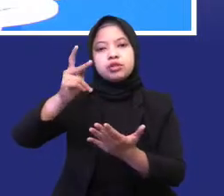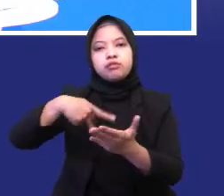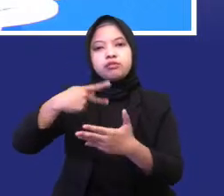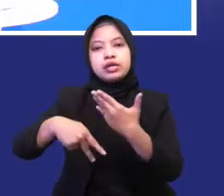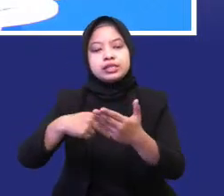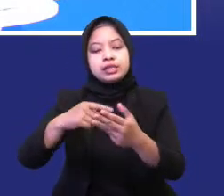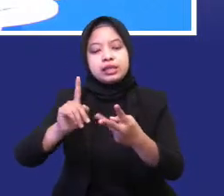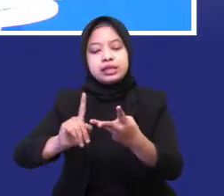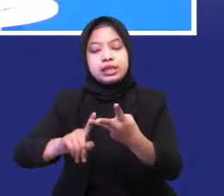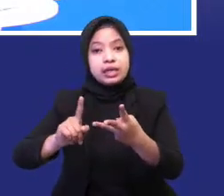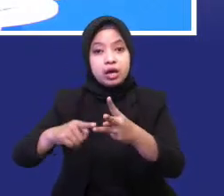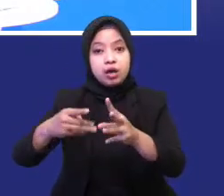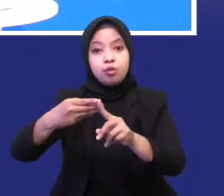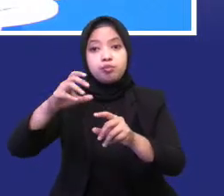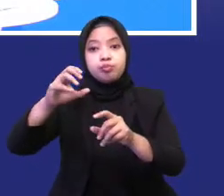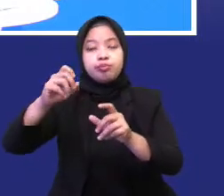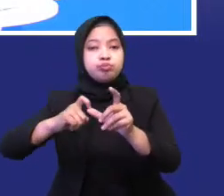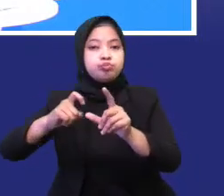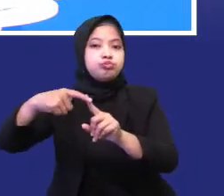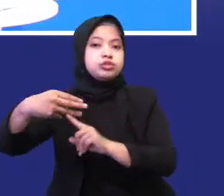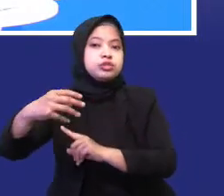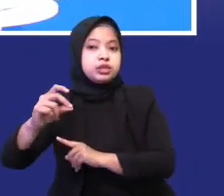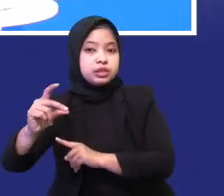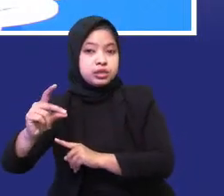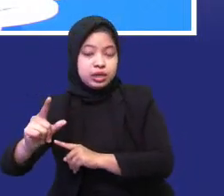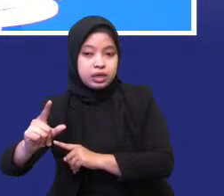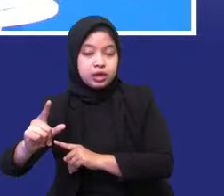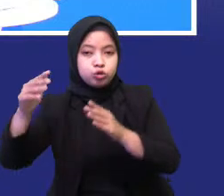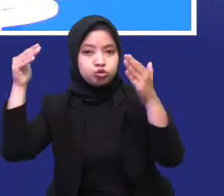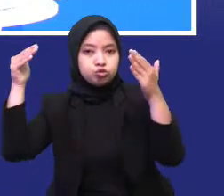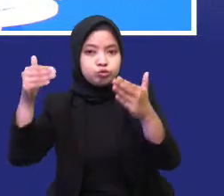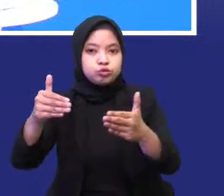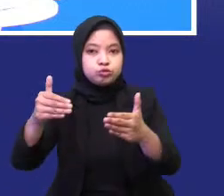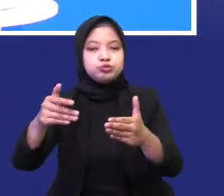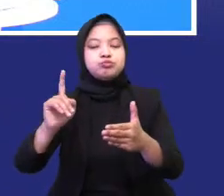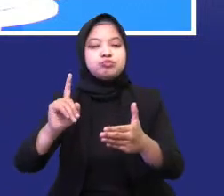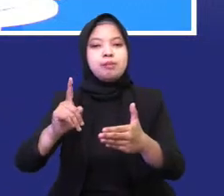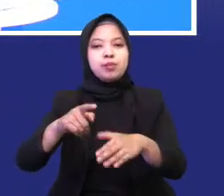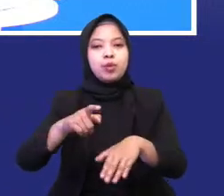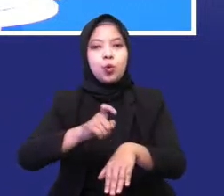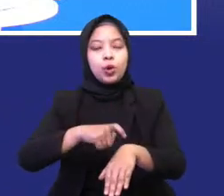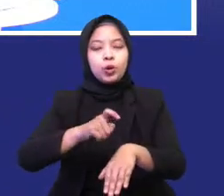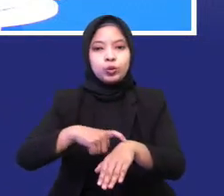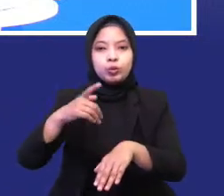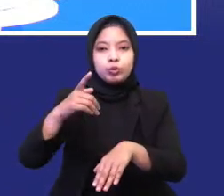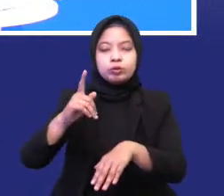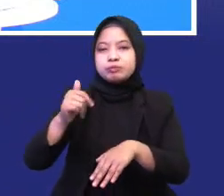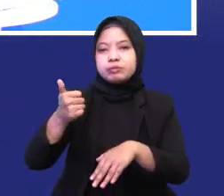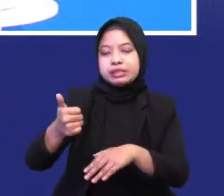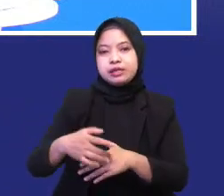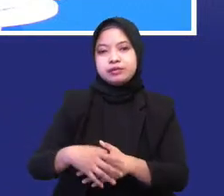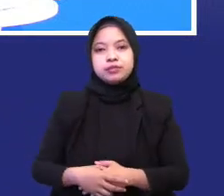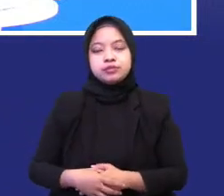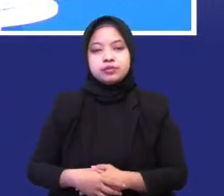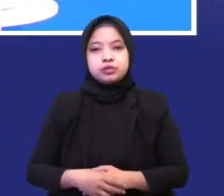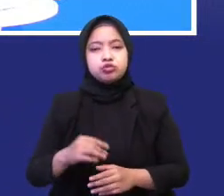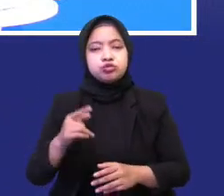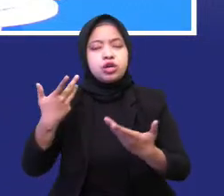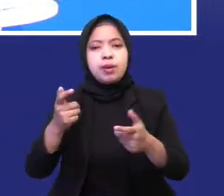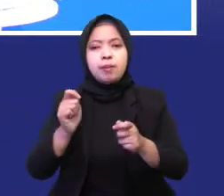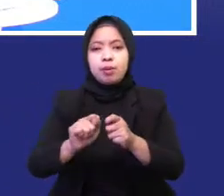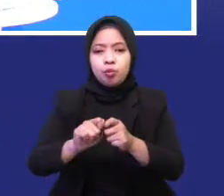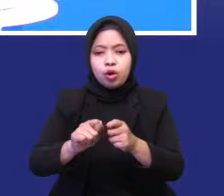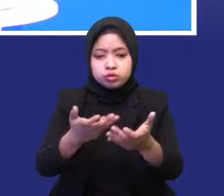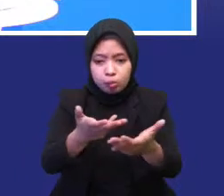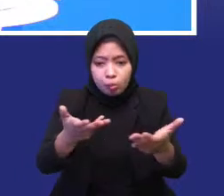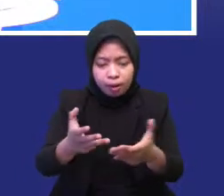booster vaccines, and especially for the elderly. But in the same time, we are making sure that the